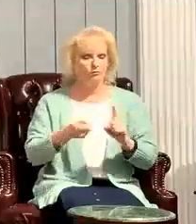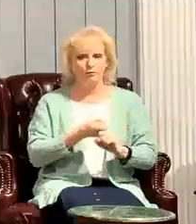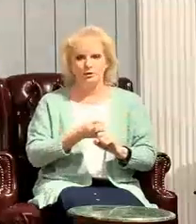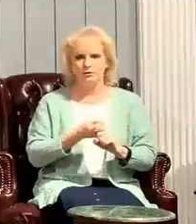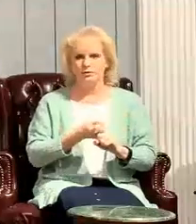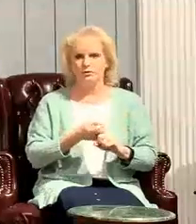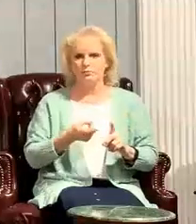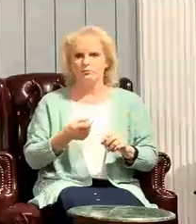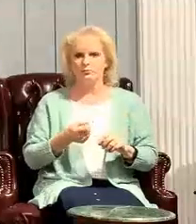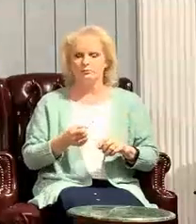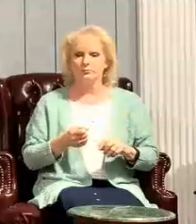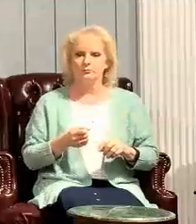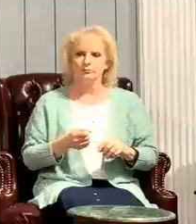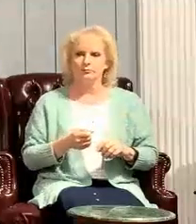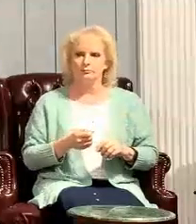thing. So.